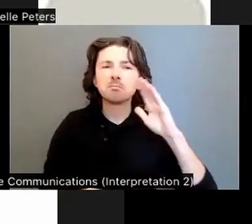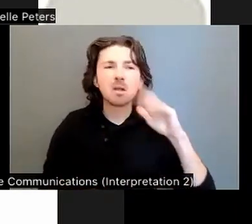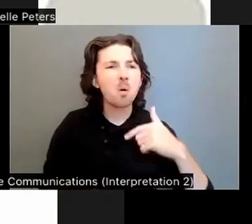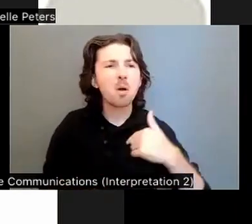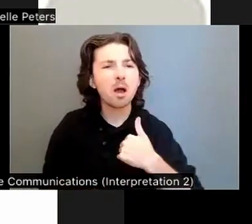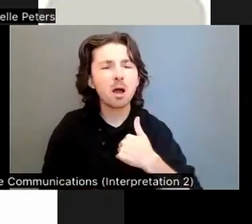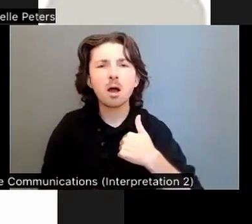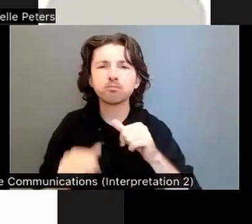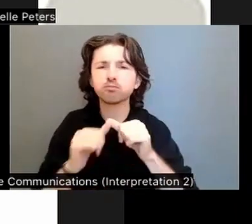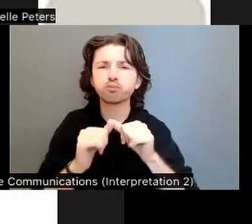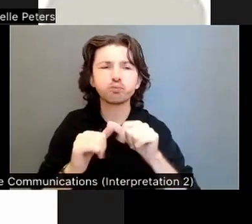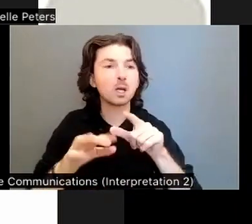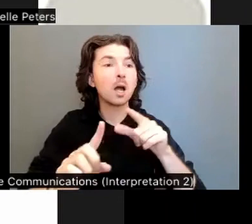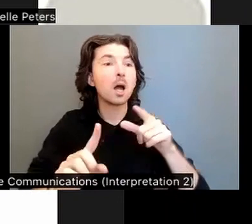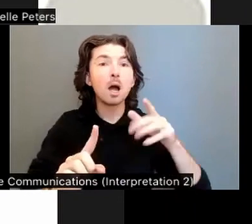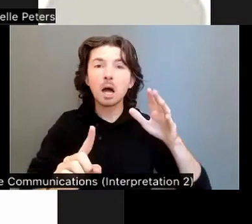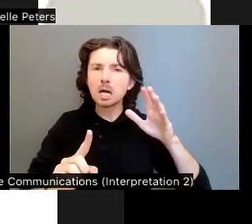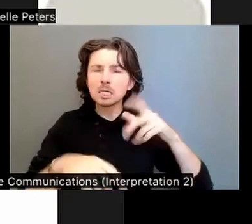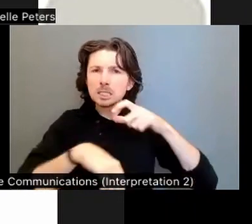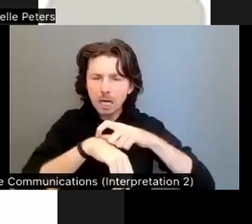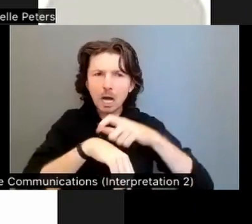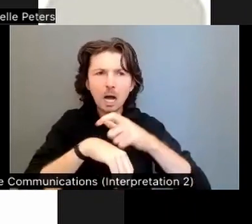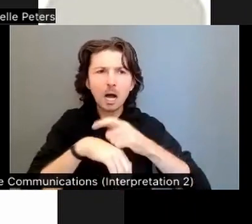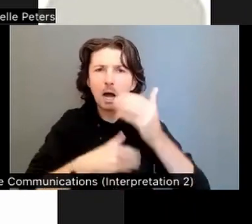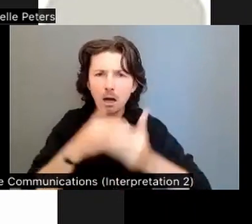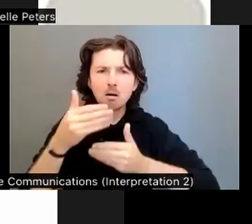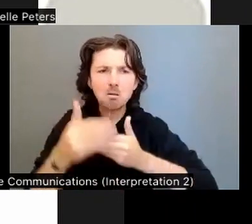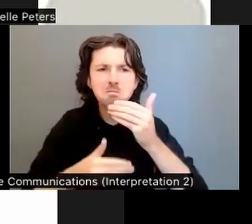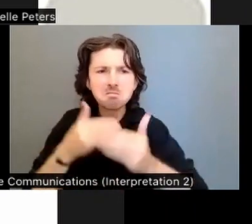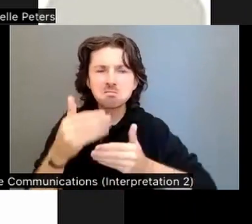so I'll pick it up. And